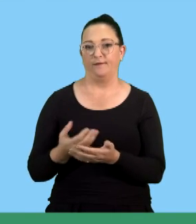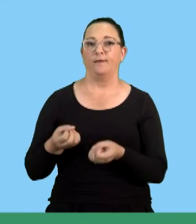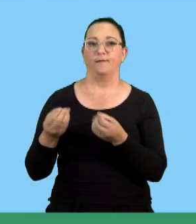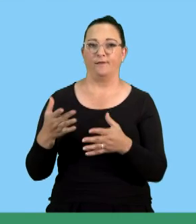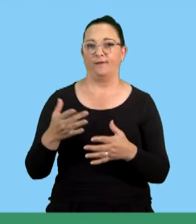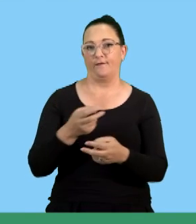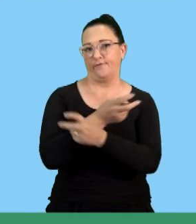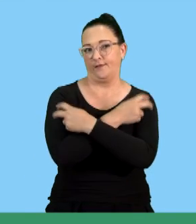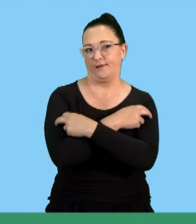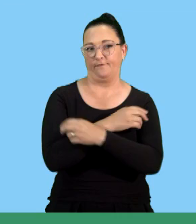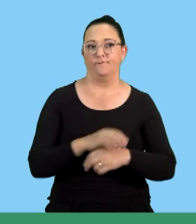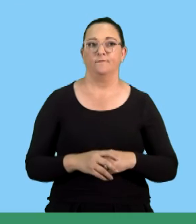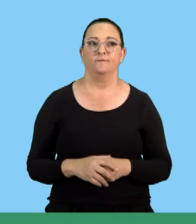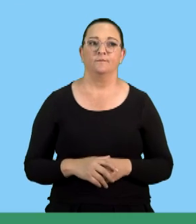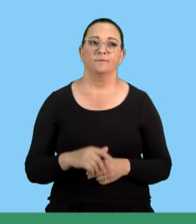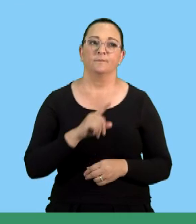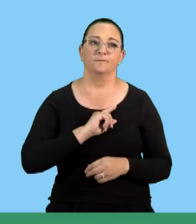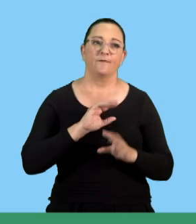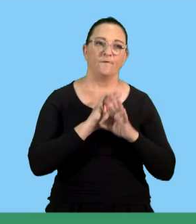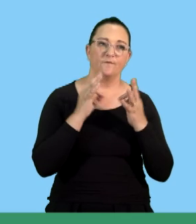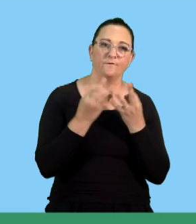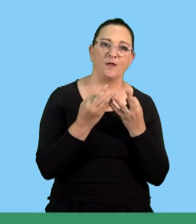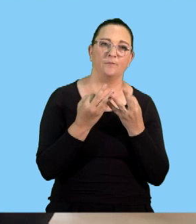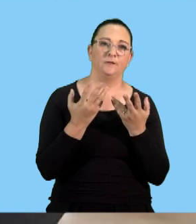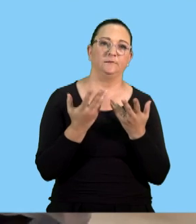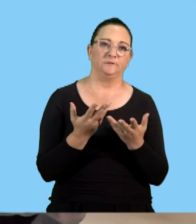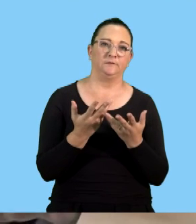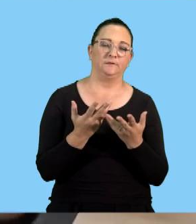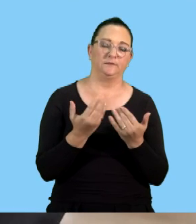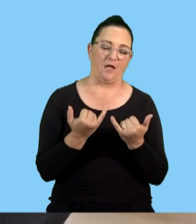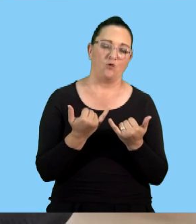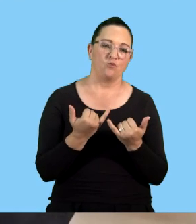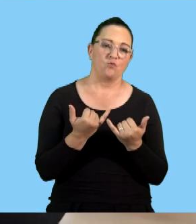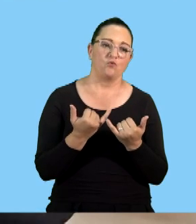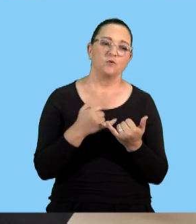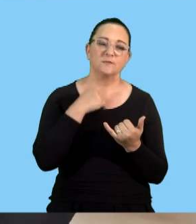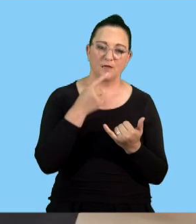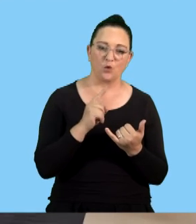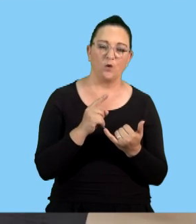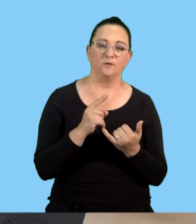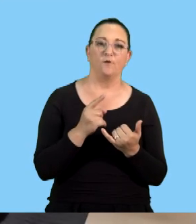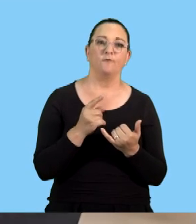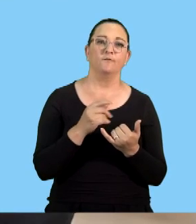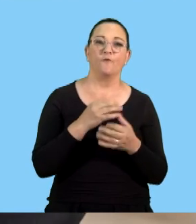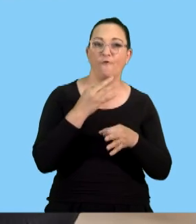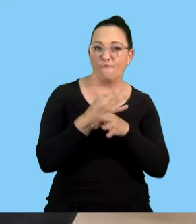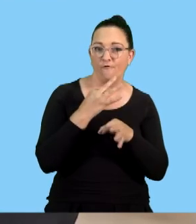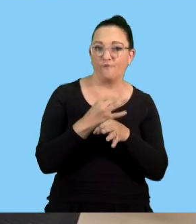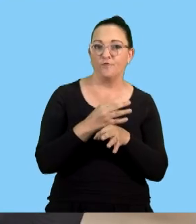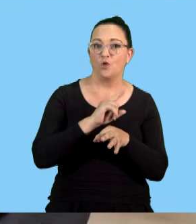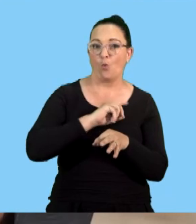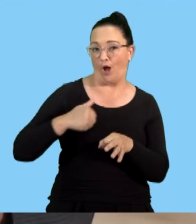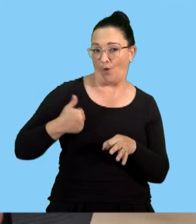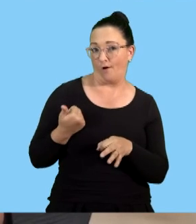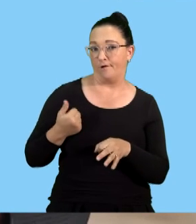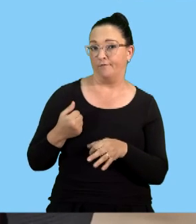leave. So here, family responsibility leave, we can also speak about your paternity leave. As a father, you're going on a leave because your wife